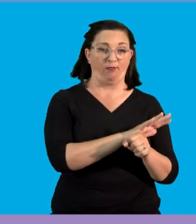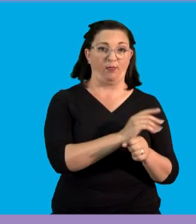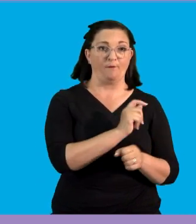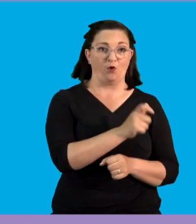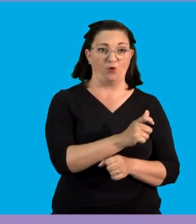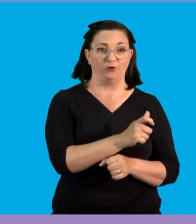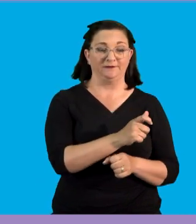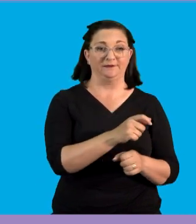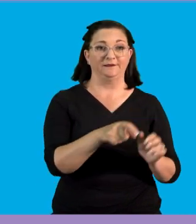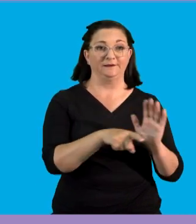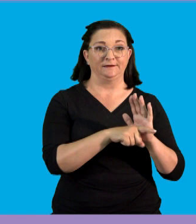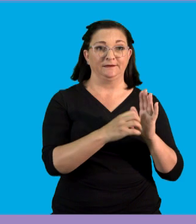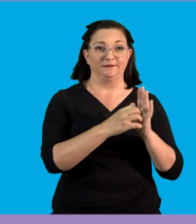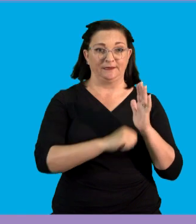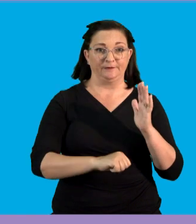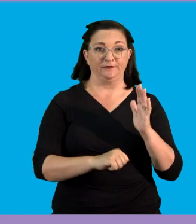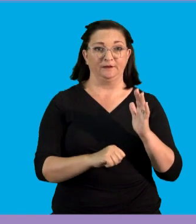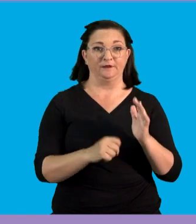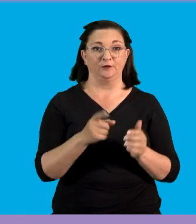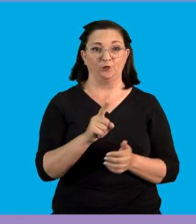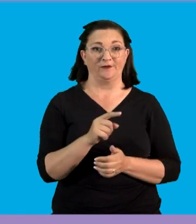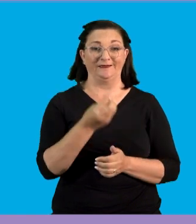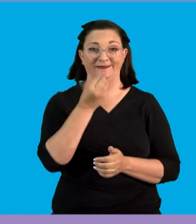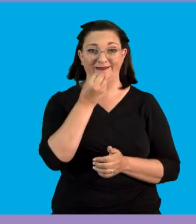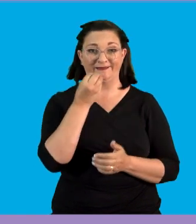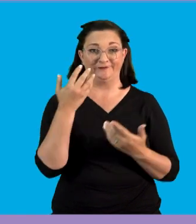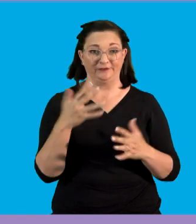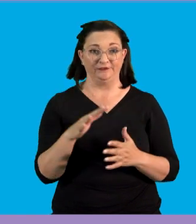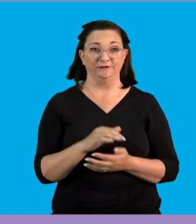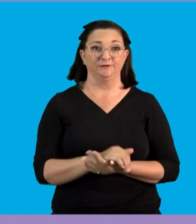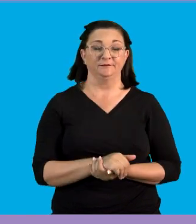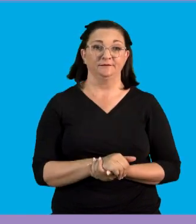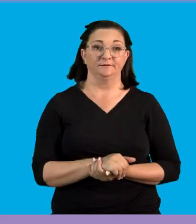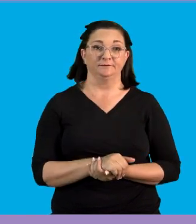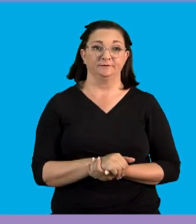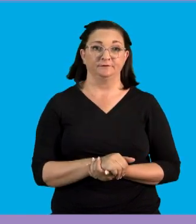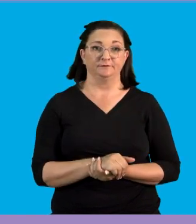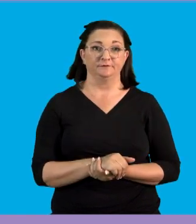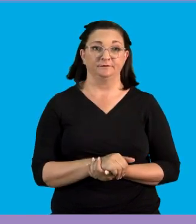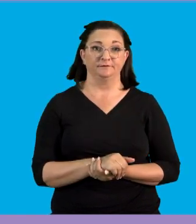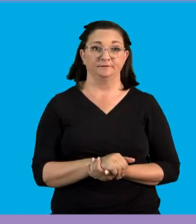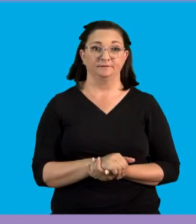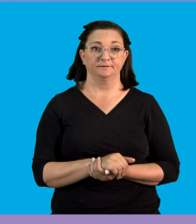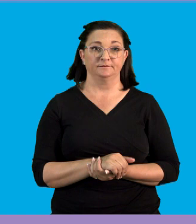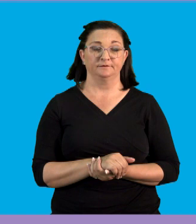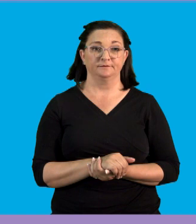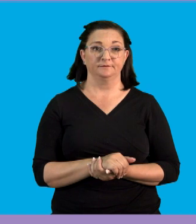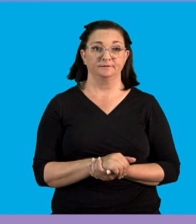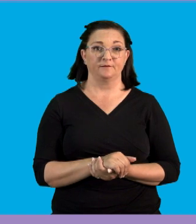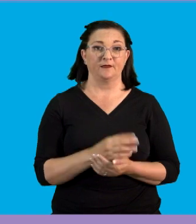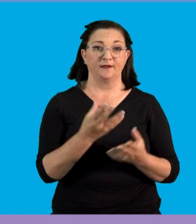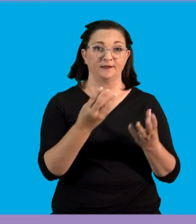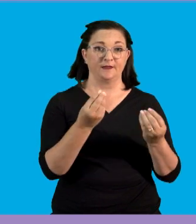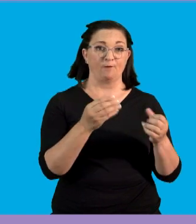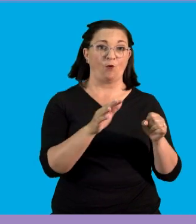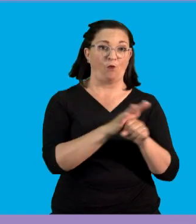they bought and we need to subtract what they have eaten. And because we are working